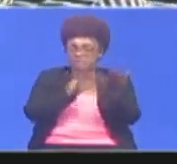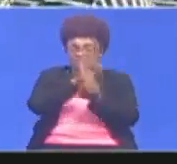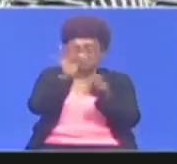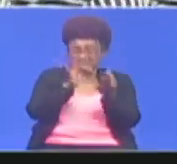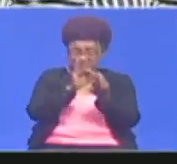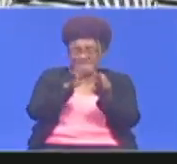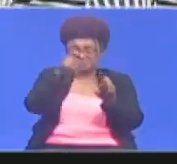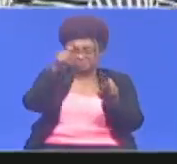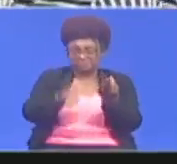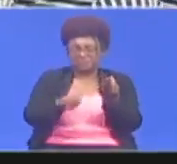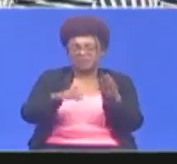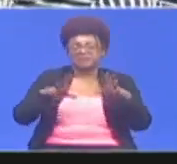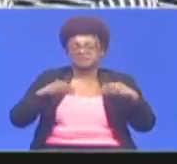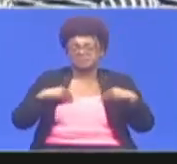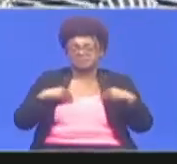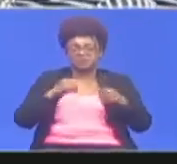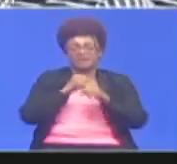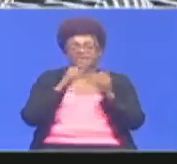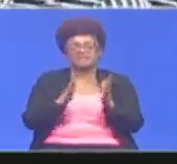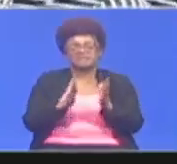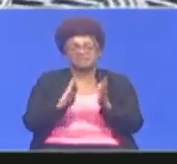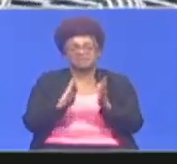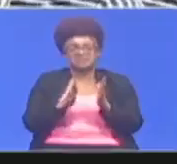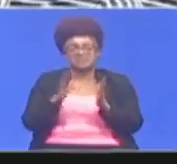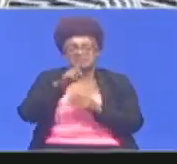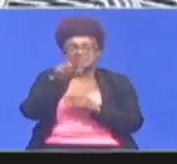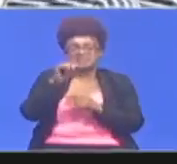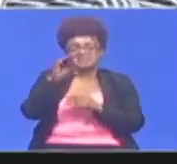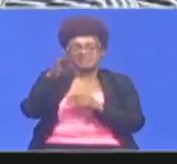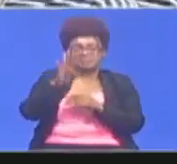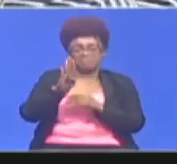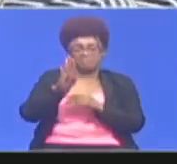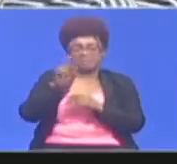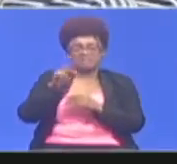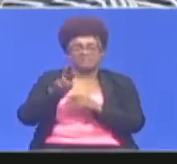sentence acceptable to the defense. Zainab Ismail, NTV.